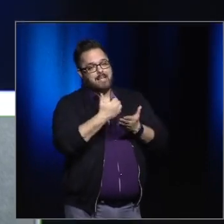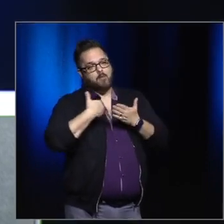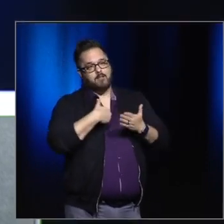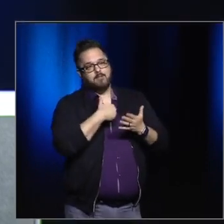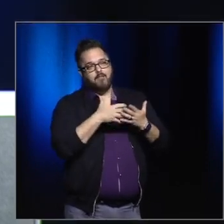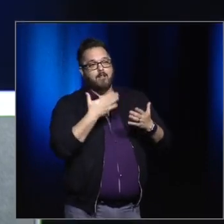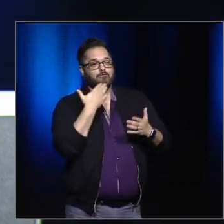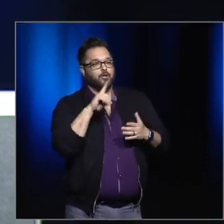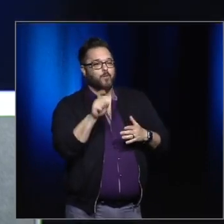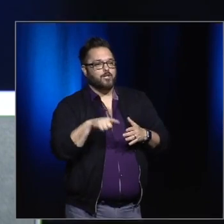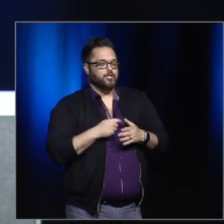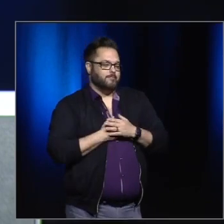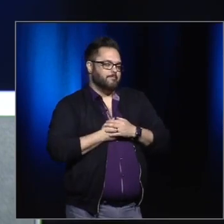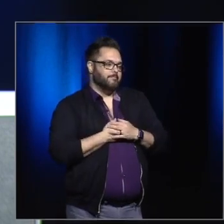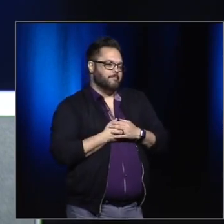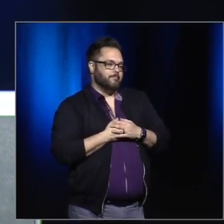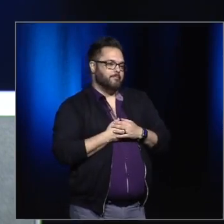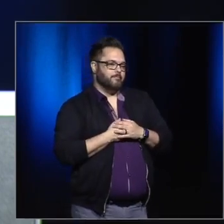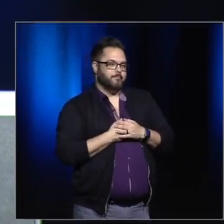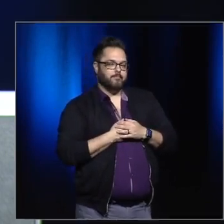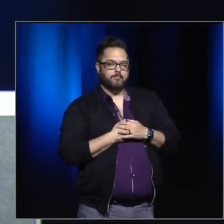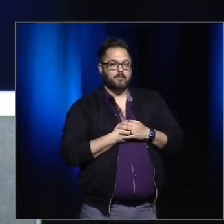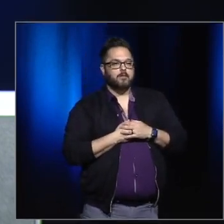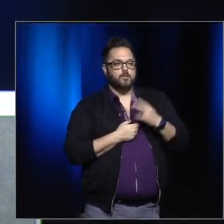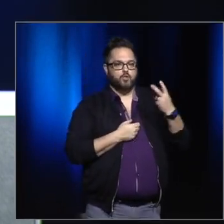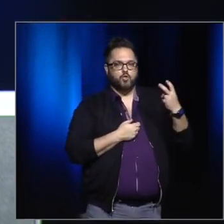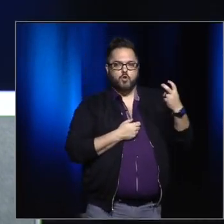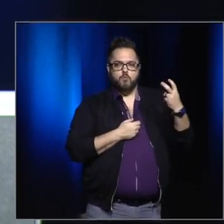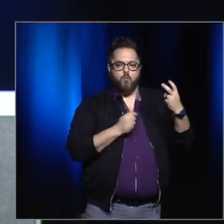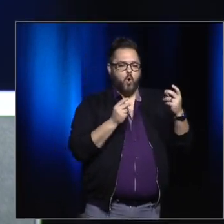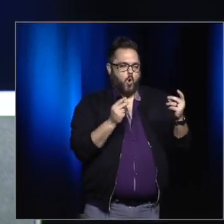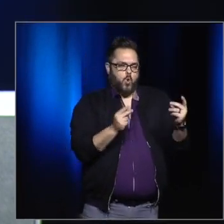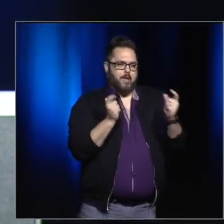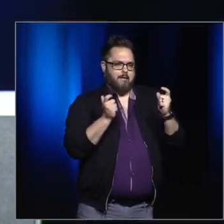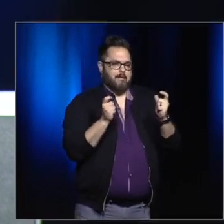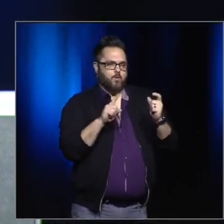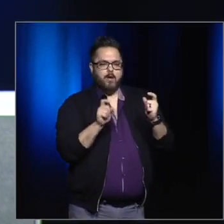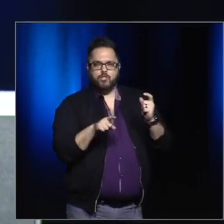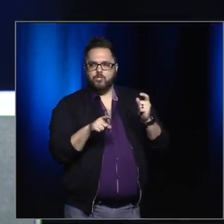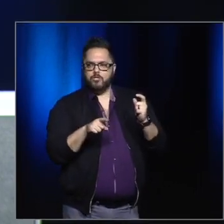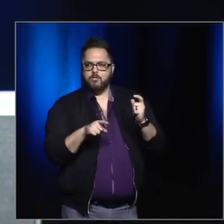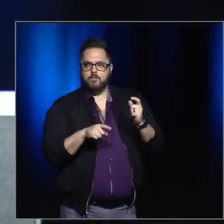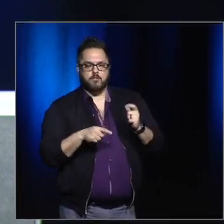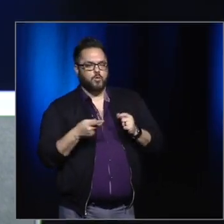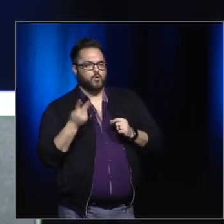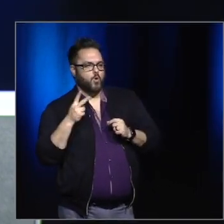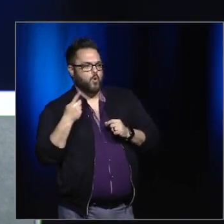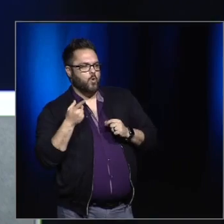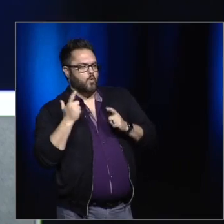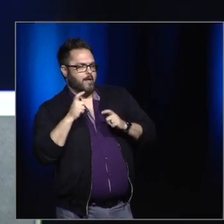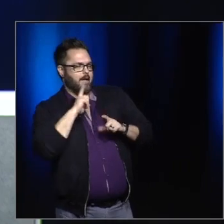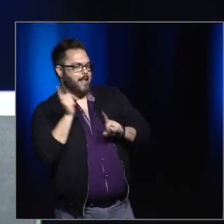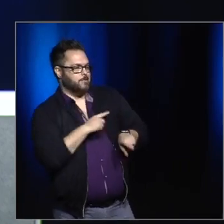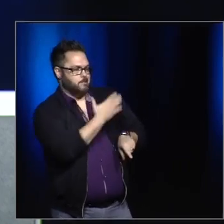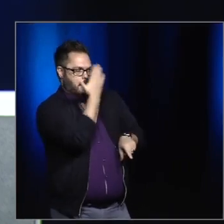good question. Okay, we'll have time for two more quick questions if possible. And two quick answers, Rochelle.